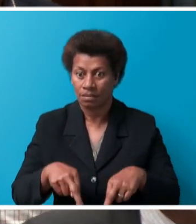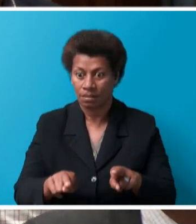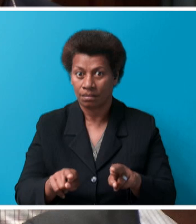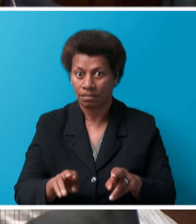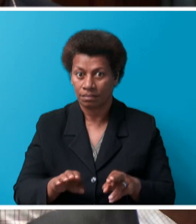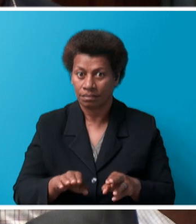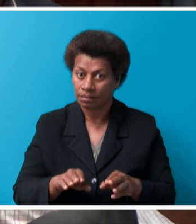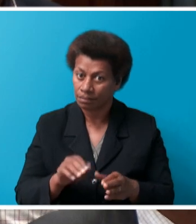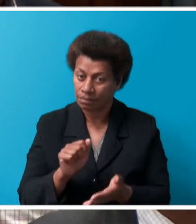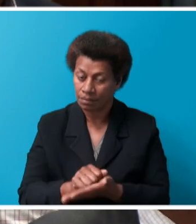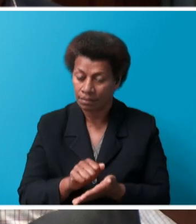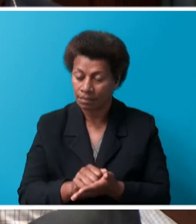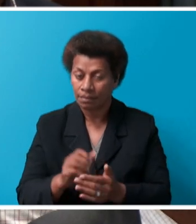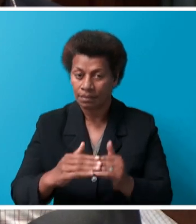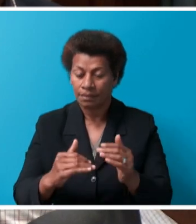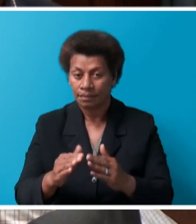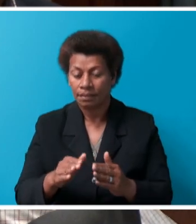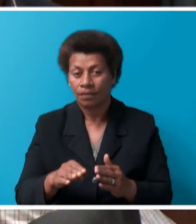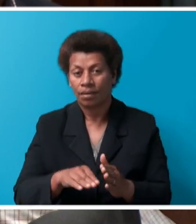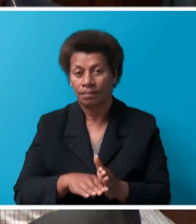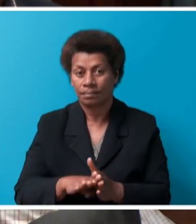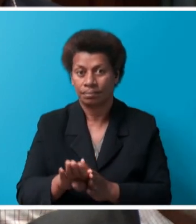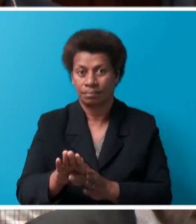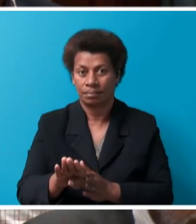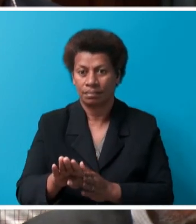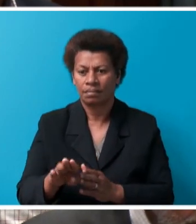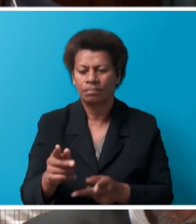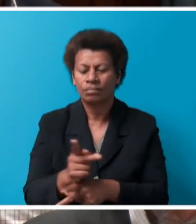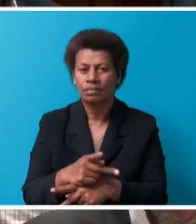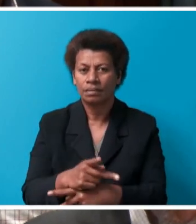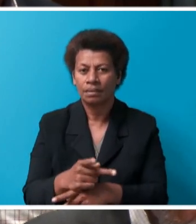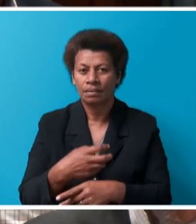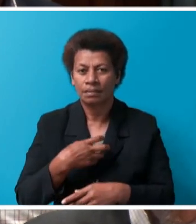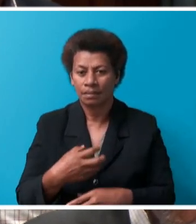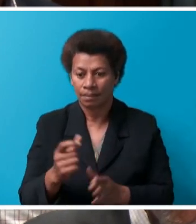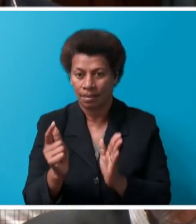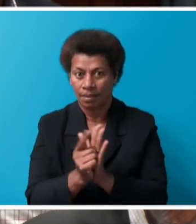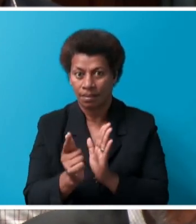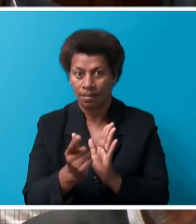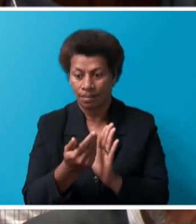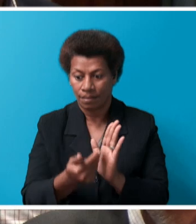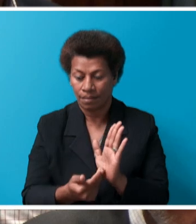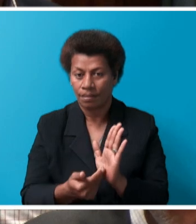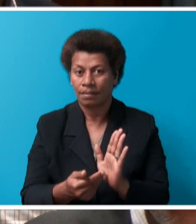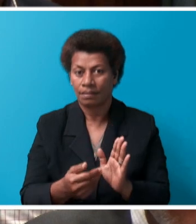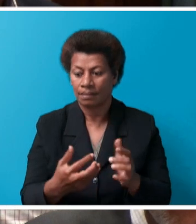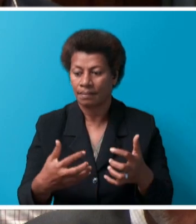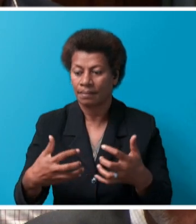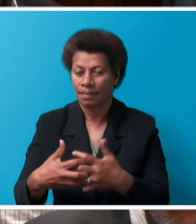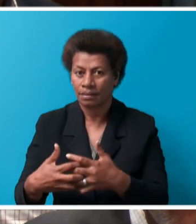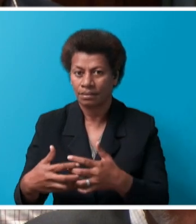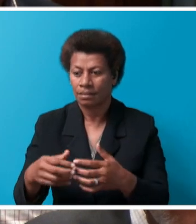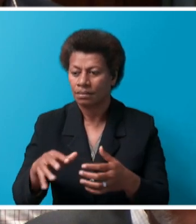productivity. And 3, reforming laws, ensuring policies match the evolving aspirations of our